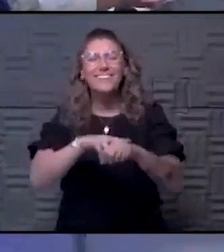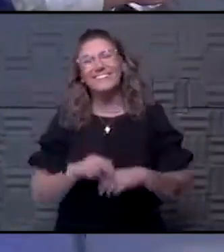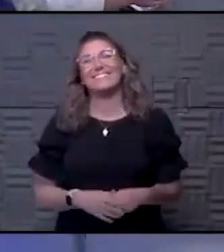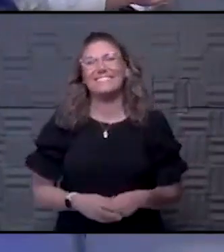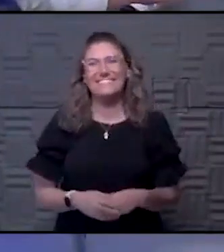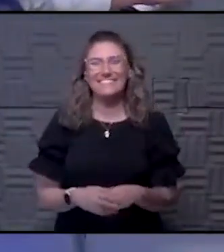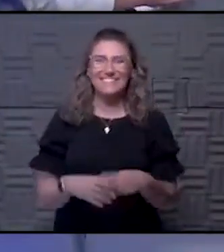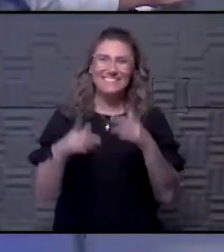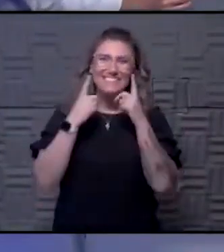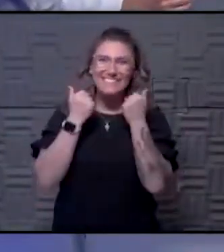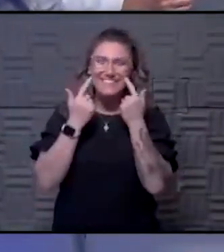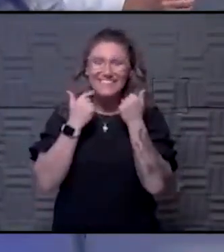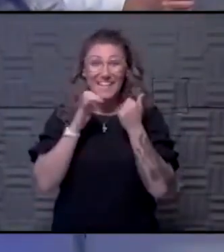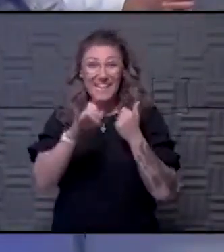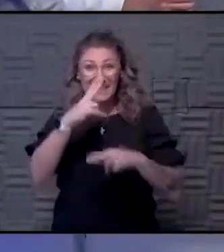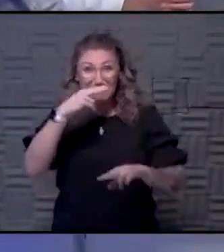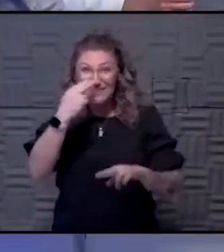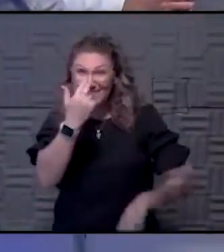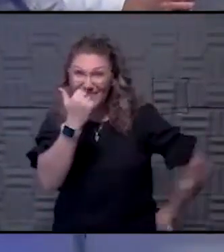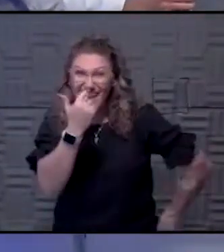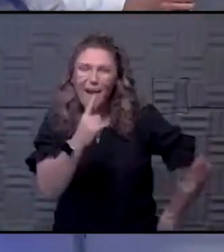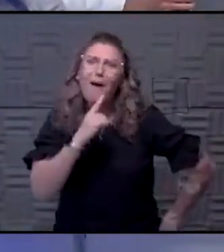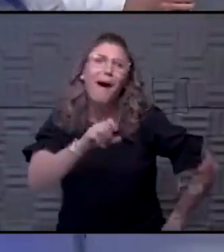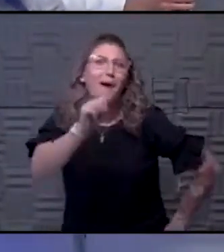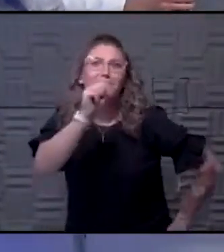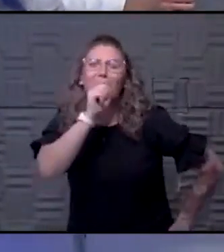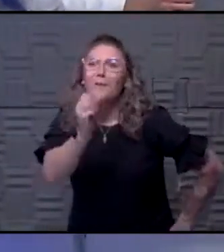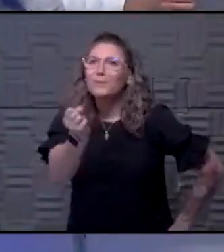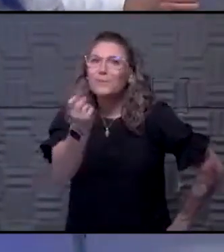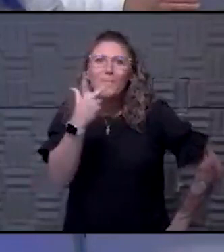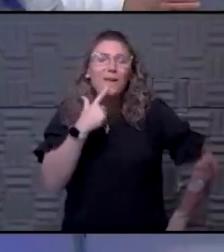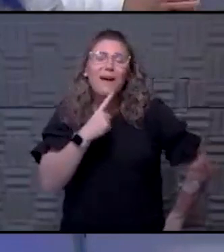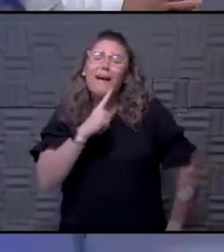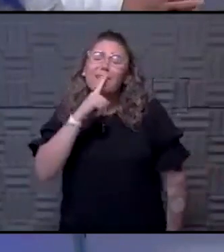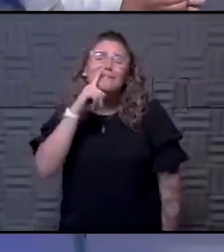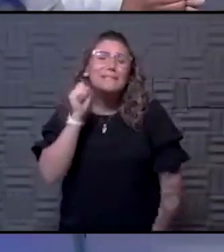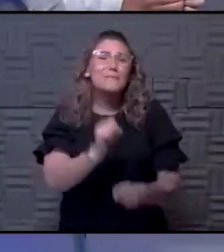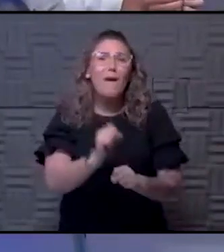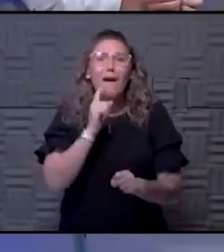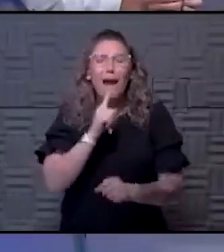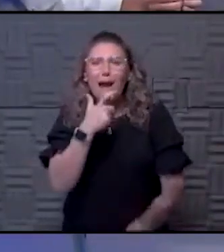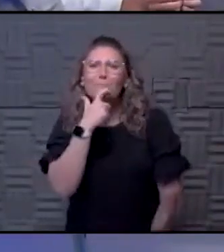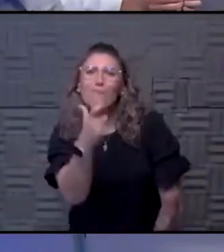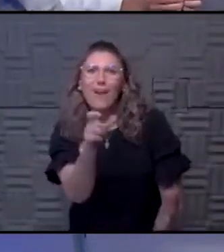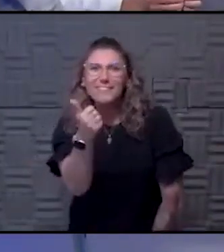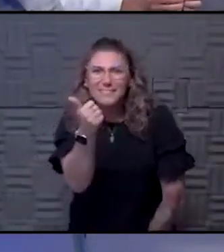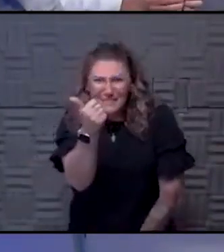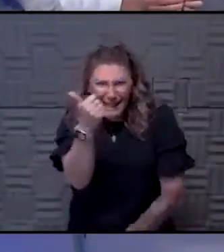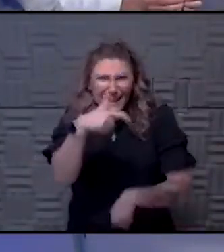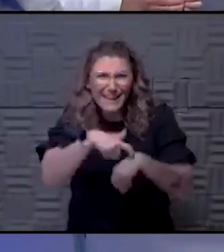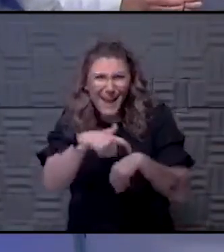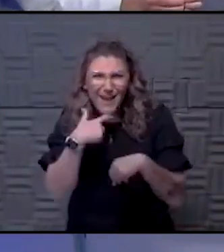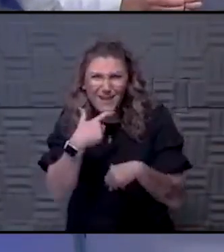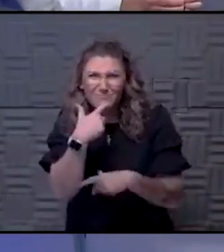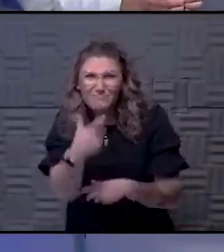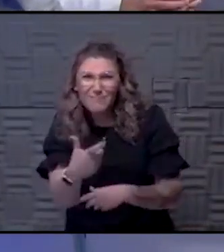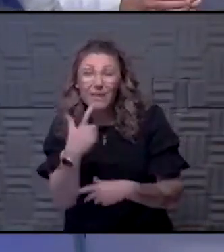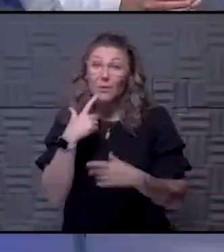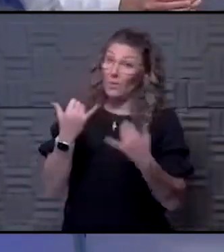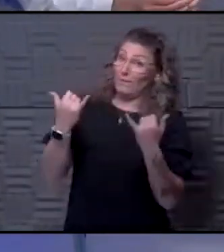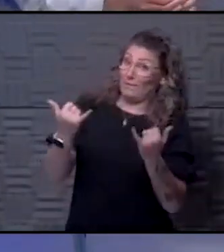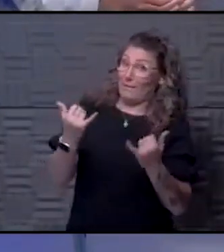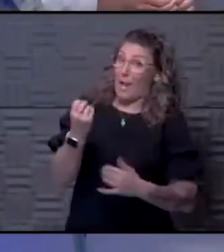countdown. That is pretty funny. I love it so much. I swear I watched it like 10 times when I saw it. Well, now you've watched it a